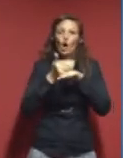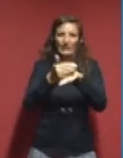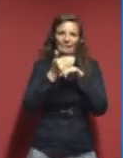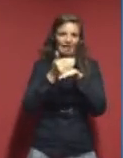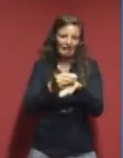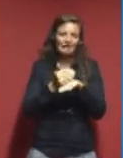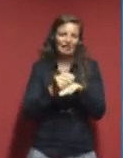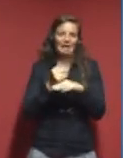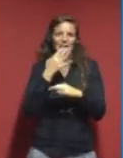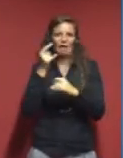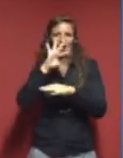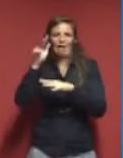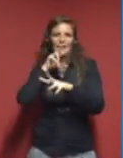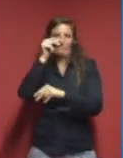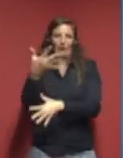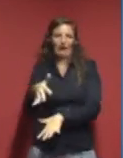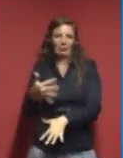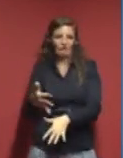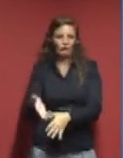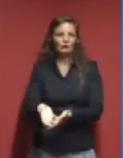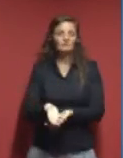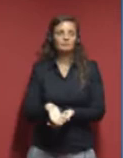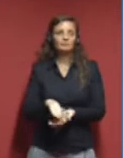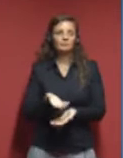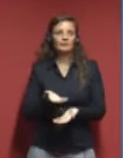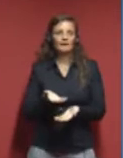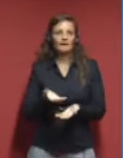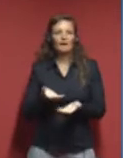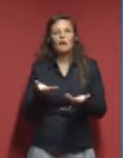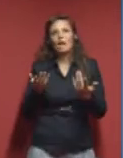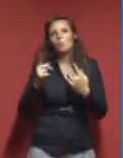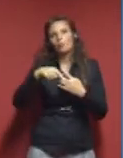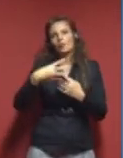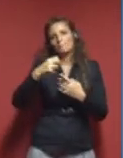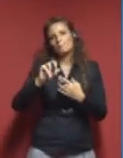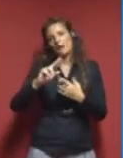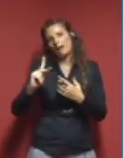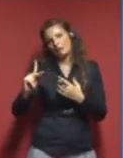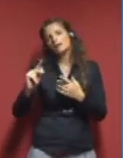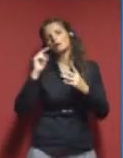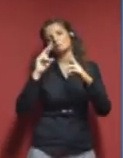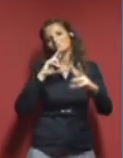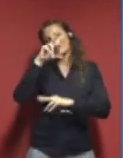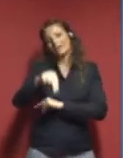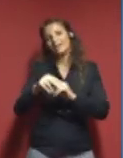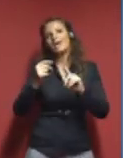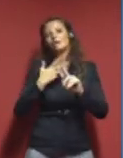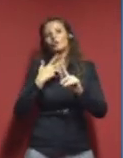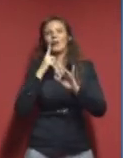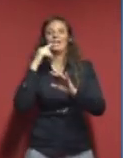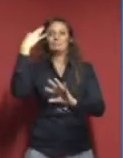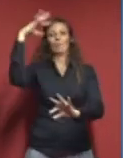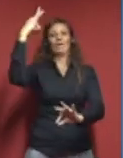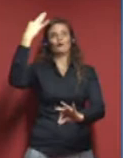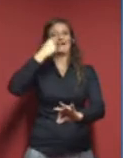And also, this, I think Mark mentioned it, sort of the singularity. Once makers start building tools for making